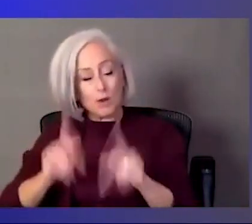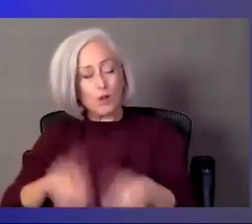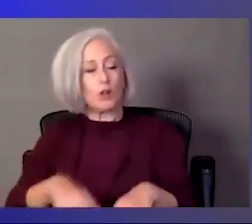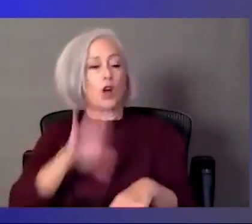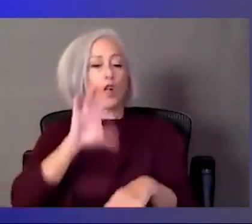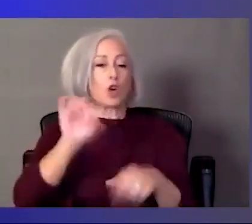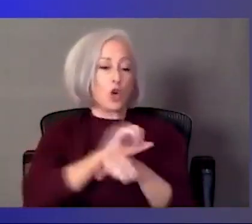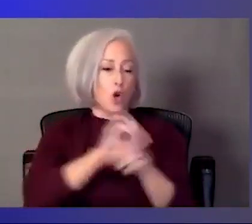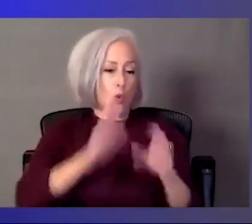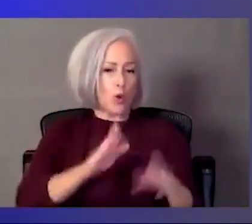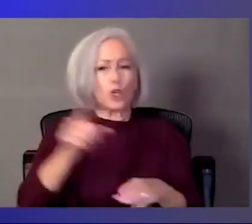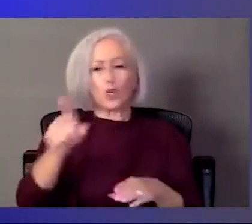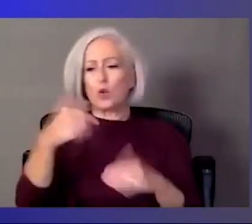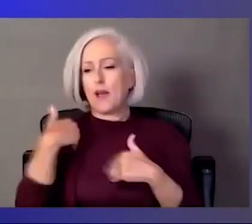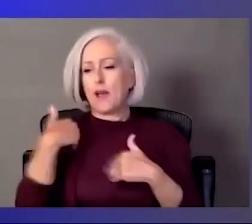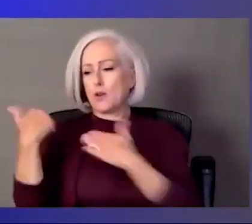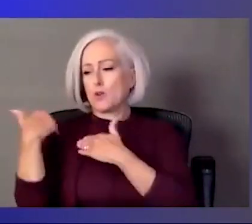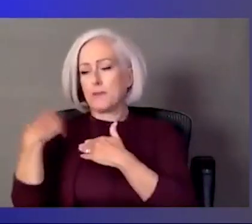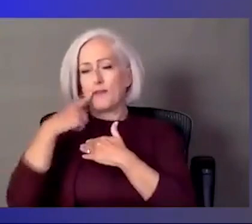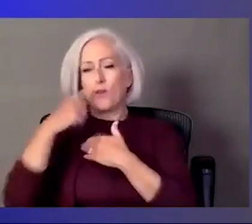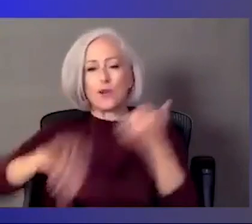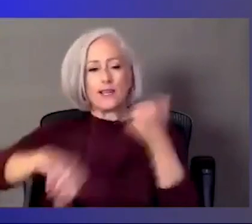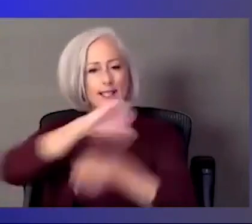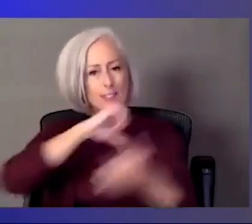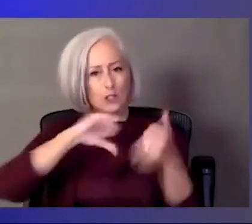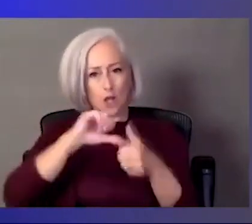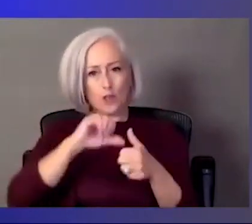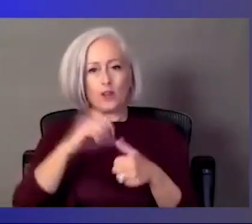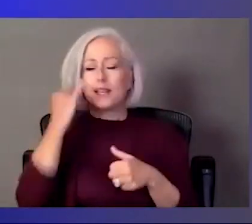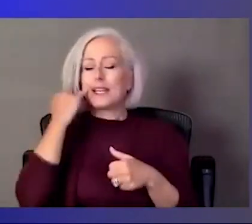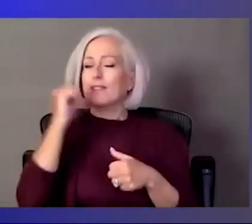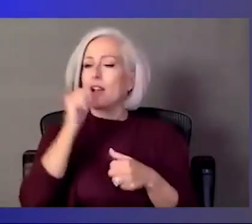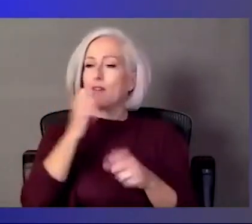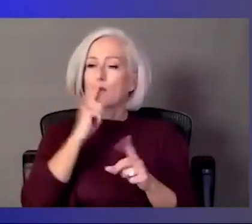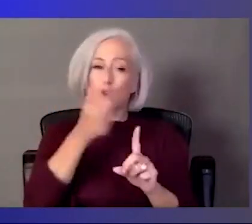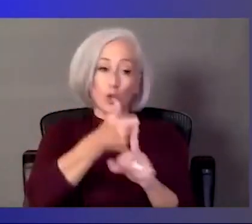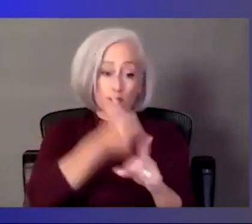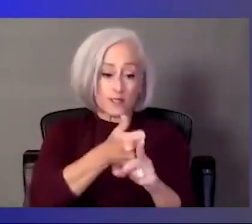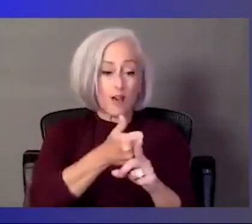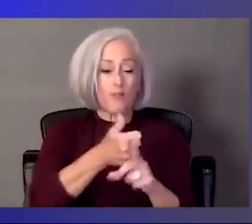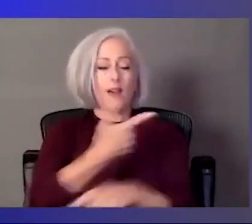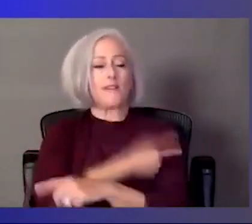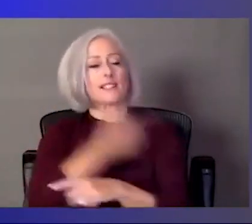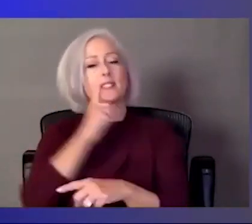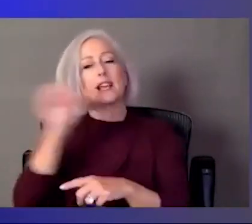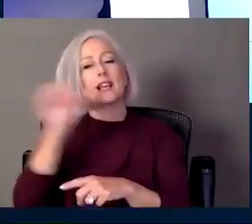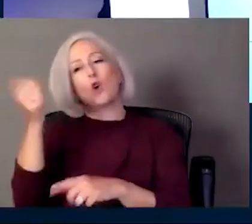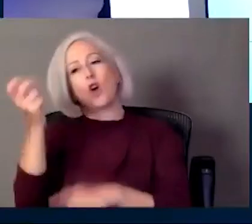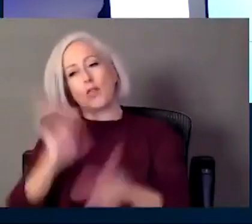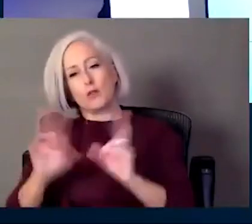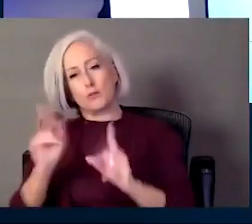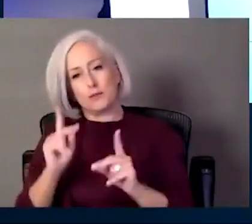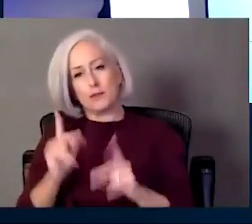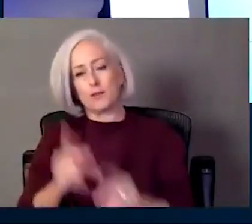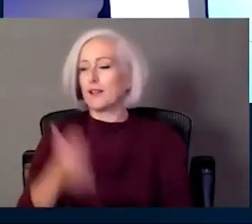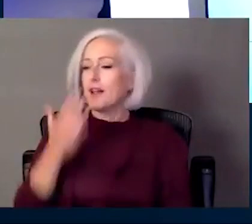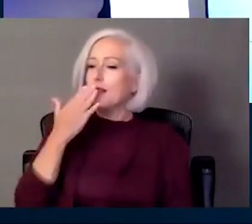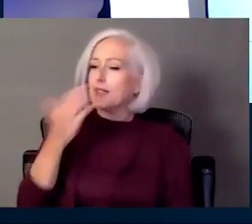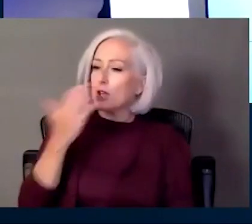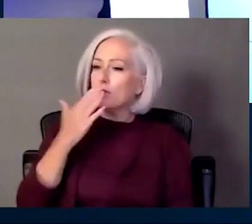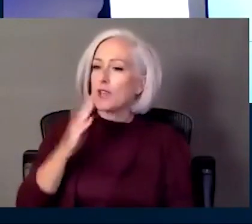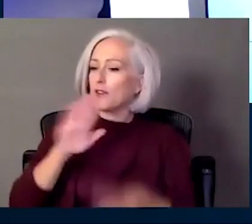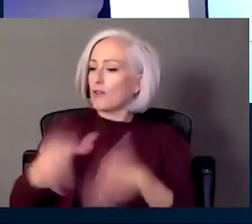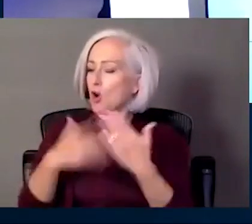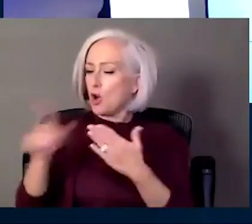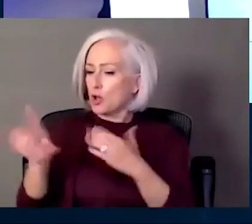to each other. And if not for yourself, get vaccinated for others. Yeah, and thank you. And thank you for all you do. And thank you for bringing